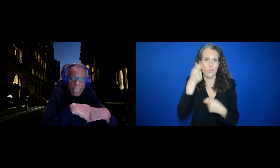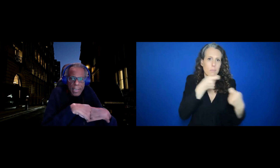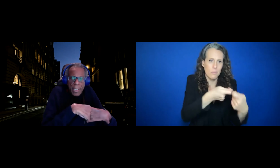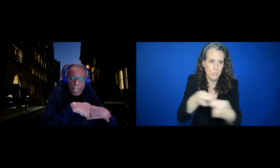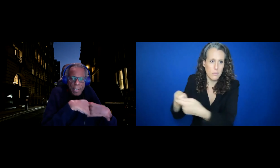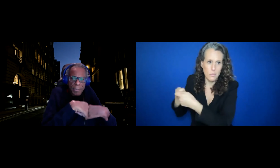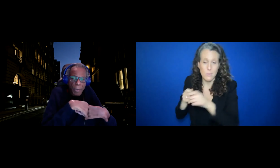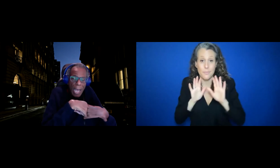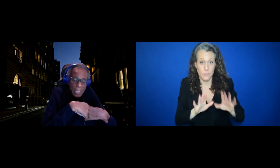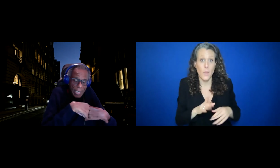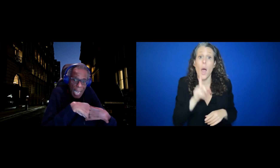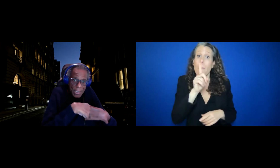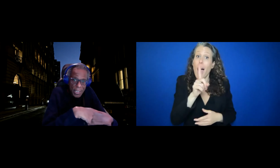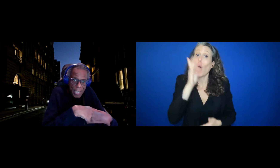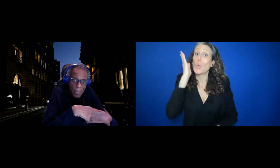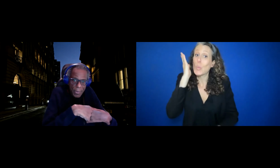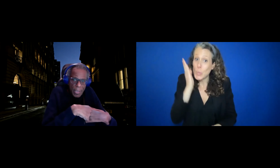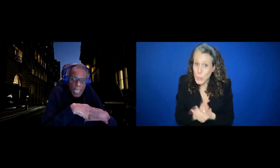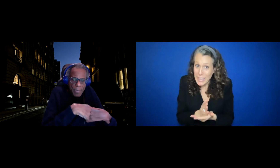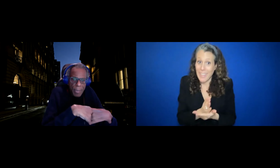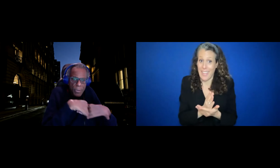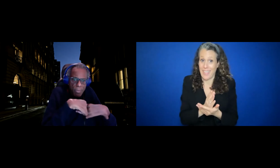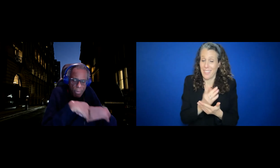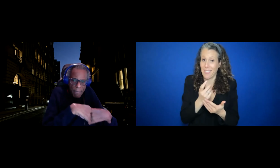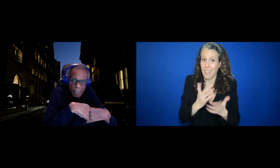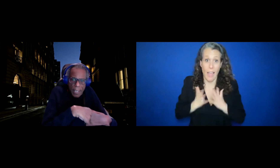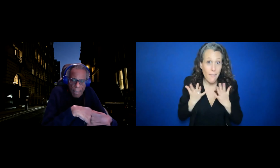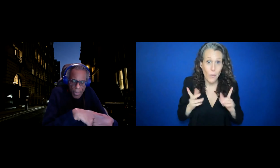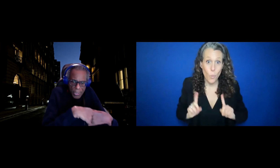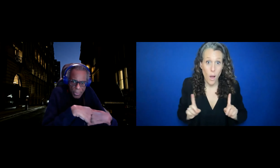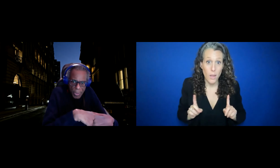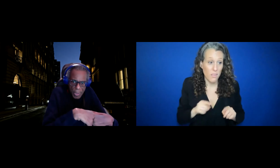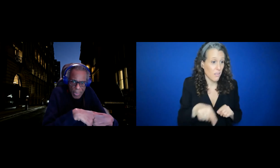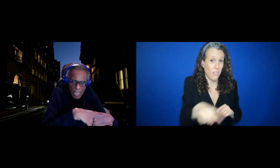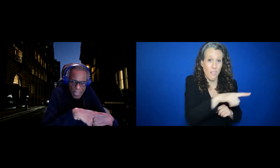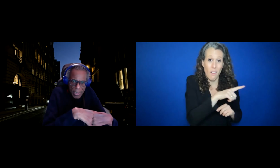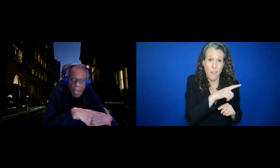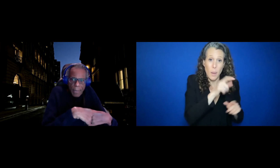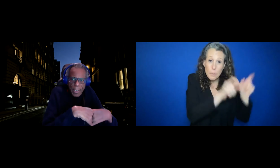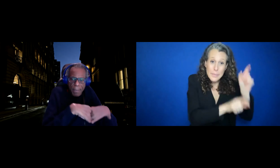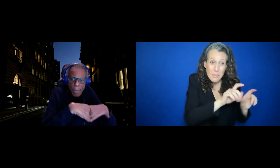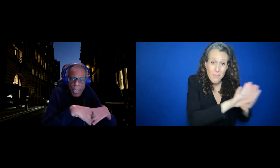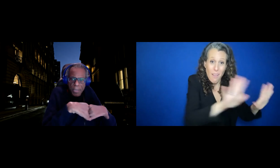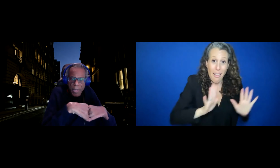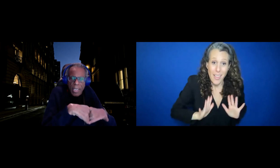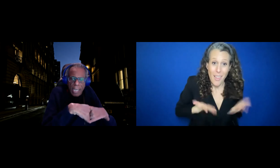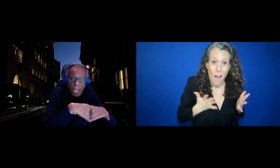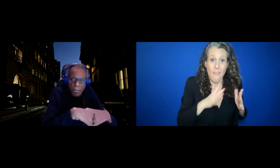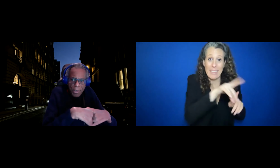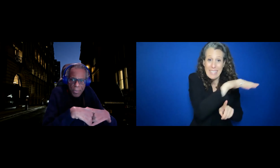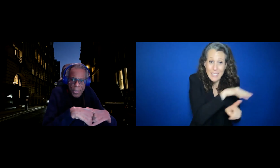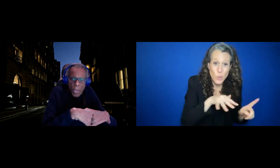What's happening is that what actually does happen is people's private and personal circumstances become part